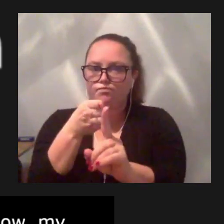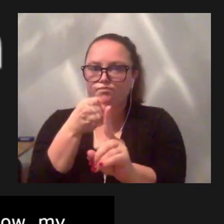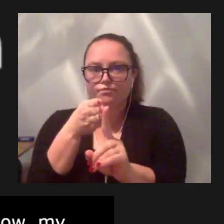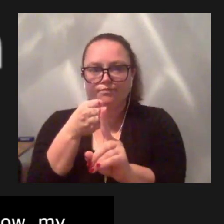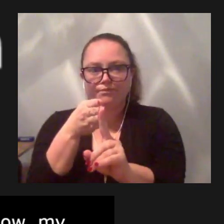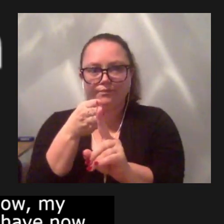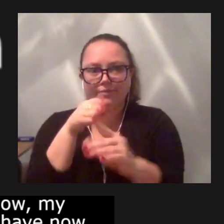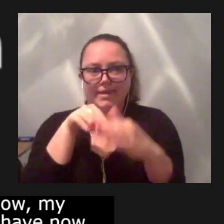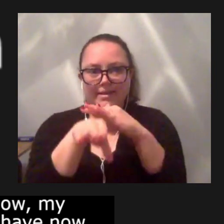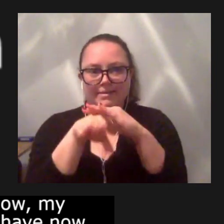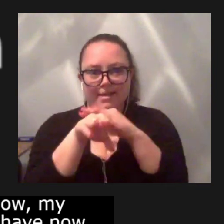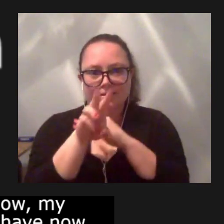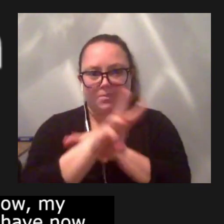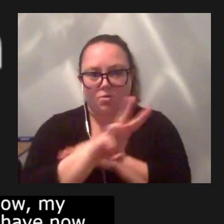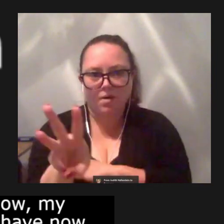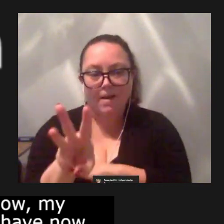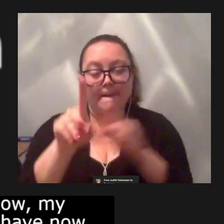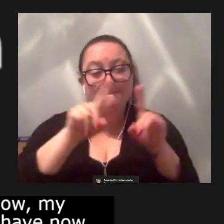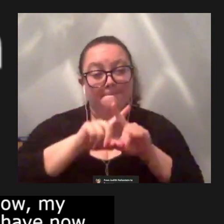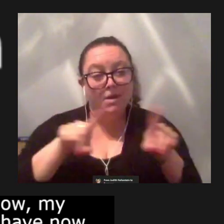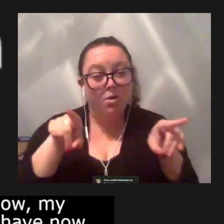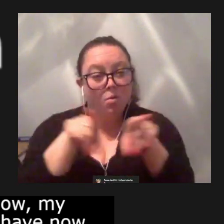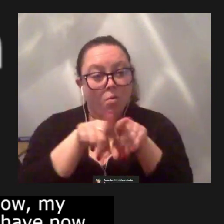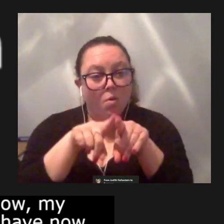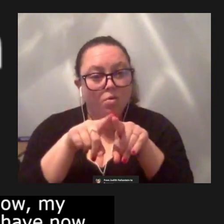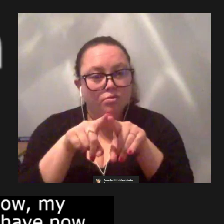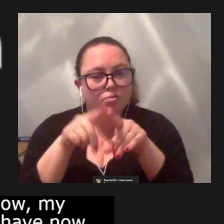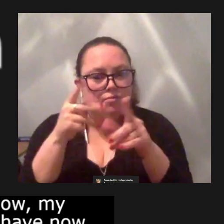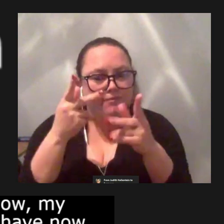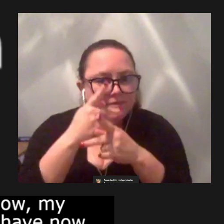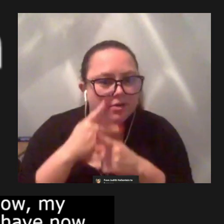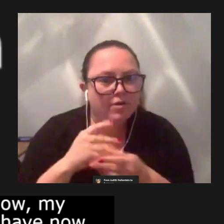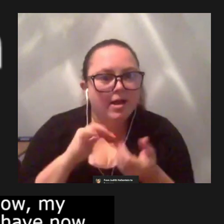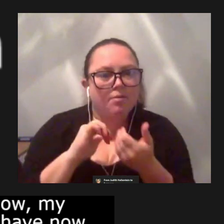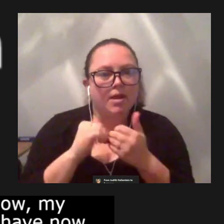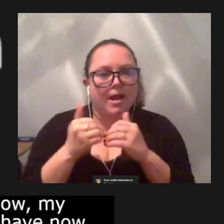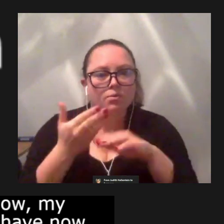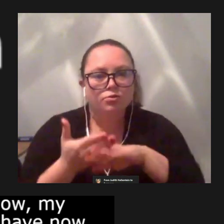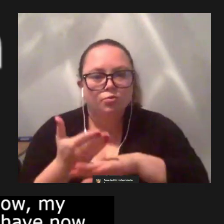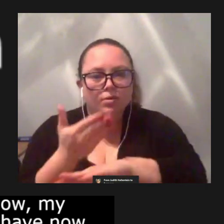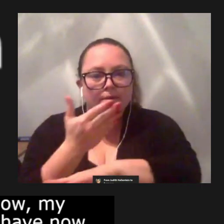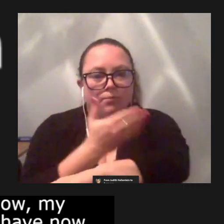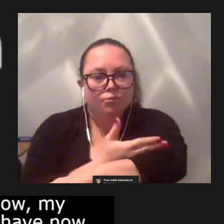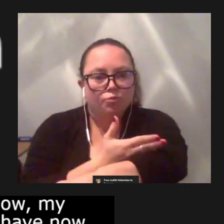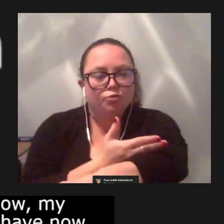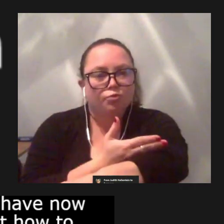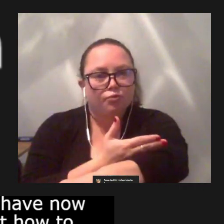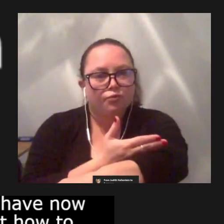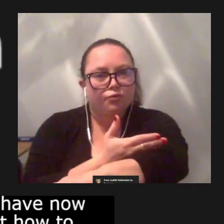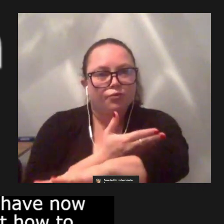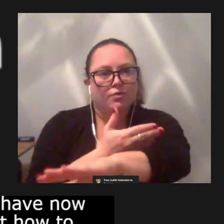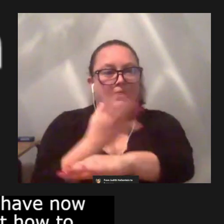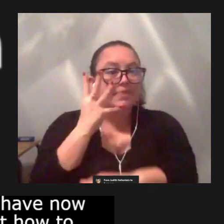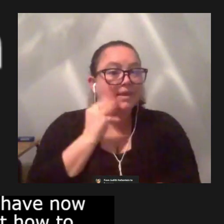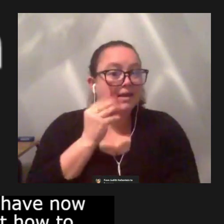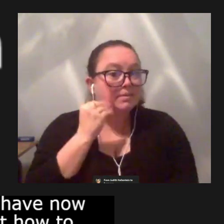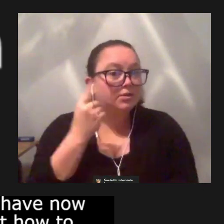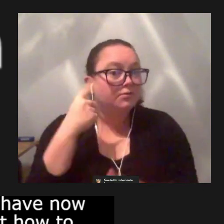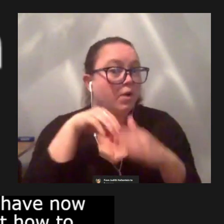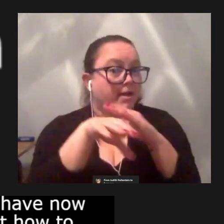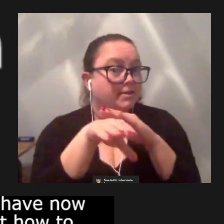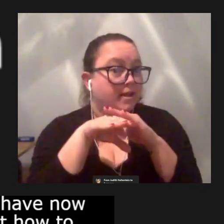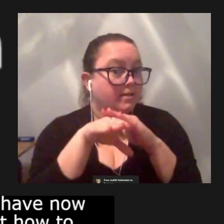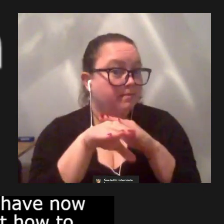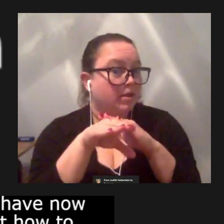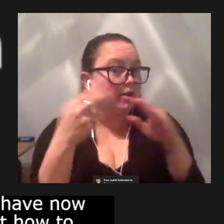look at how to improve that experience, both for the accessibility oriented user and for the